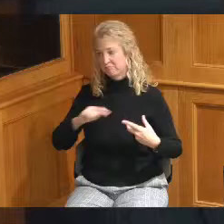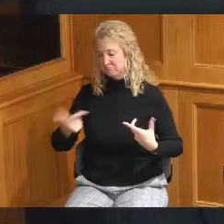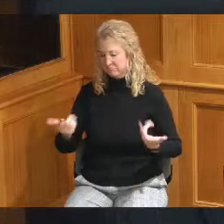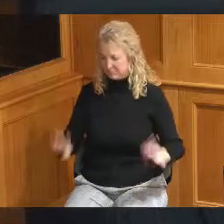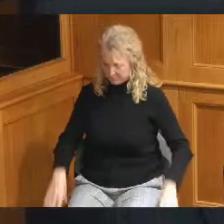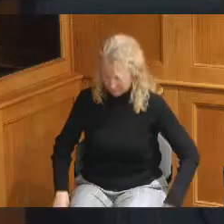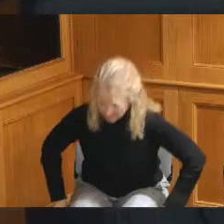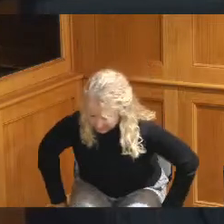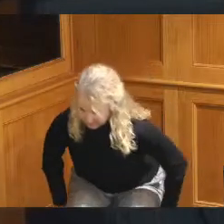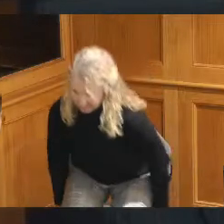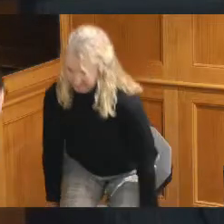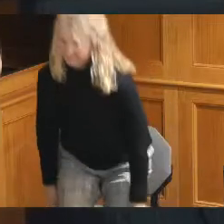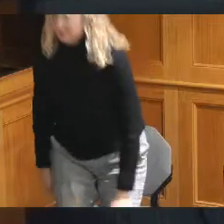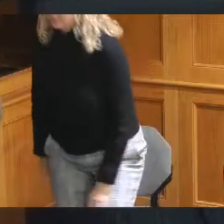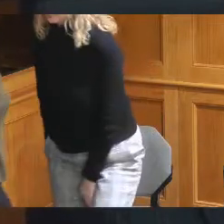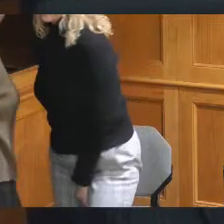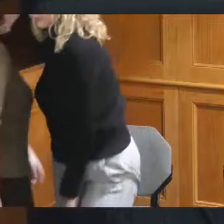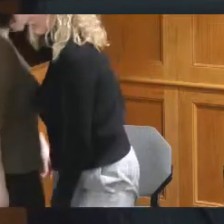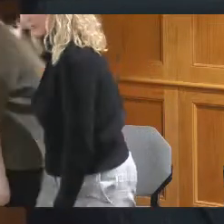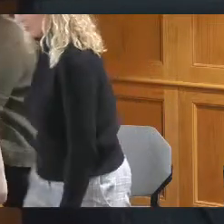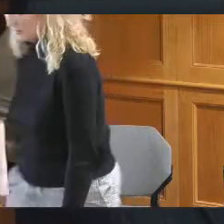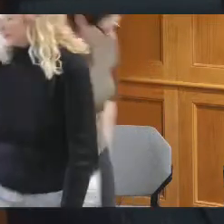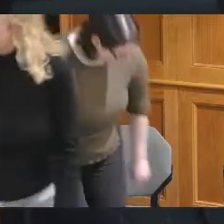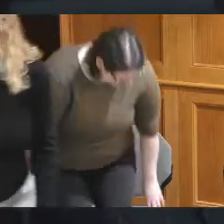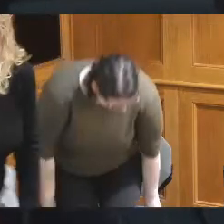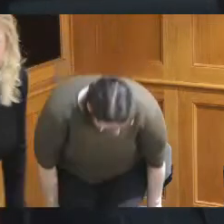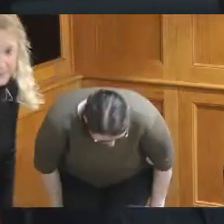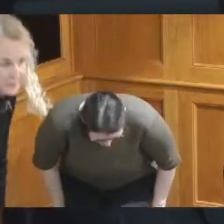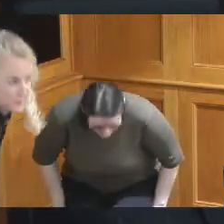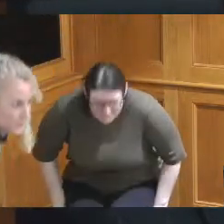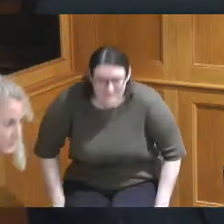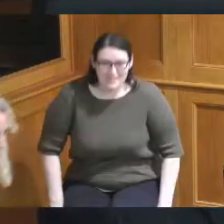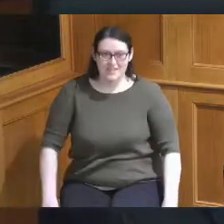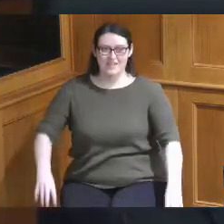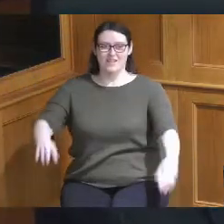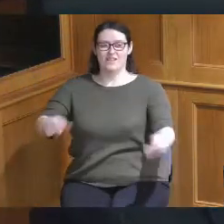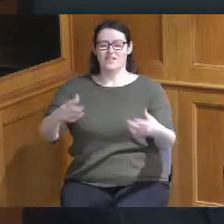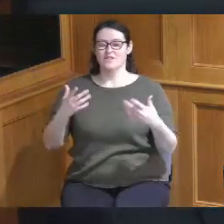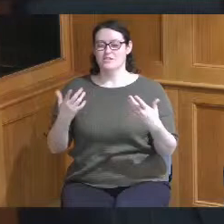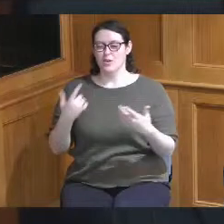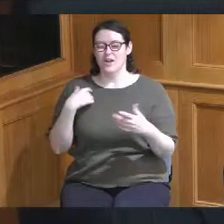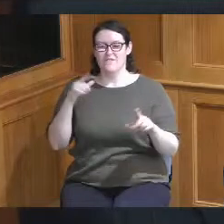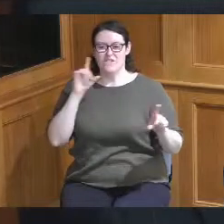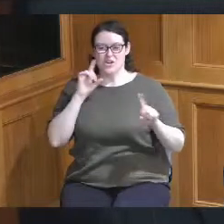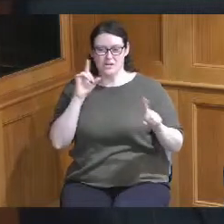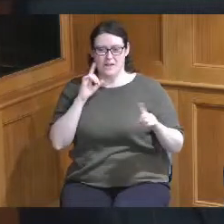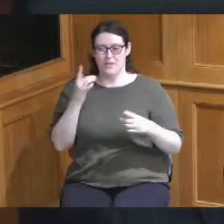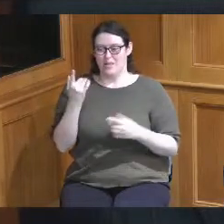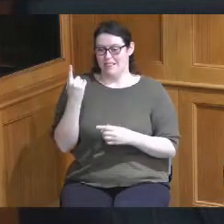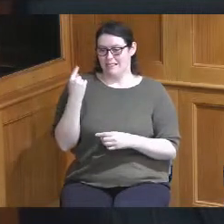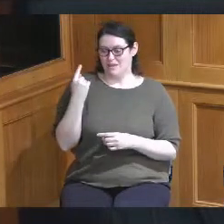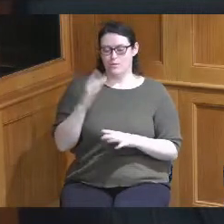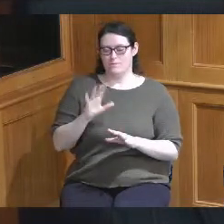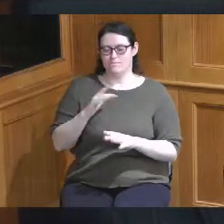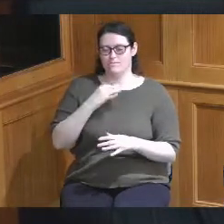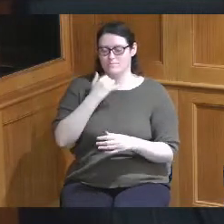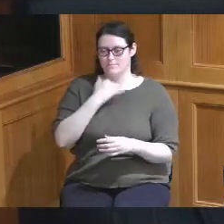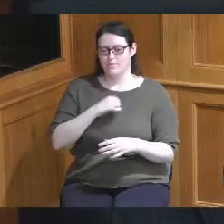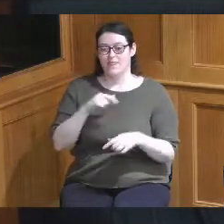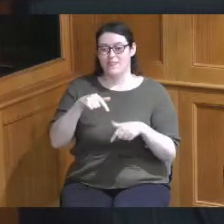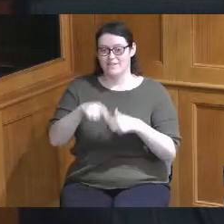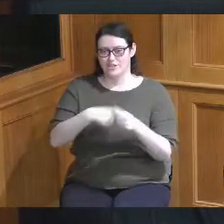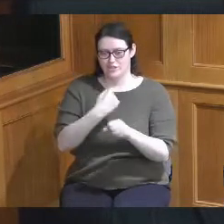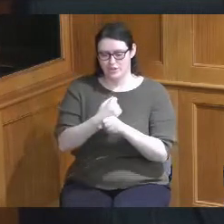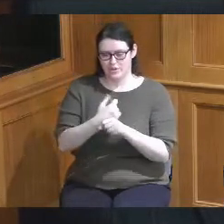property taxes and the property tax increase by way of the reeval that we had last year, or rather this year.